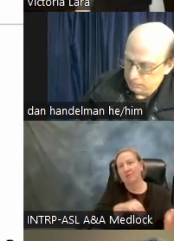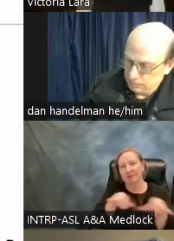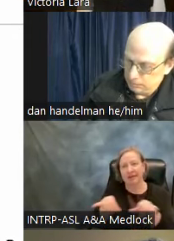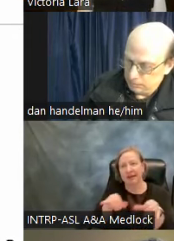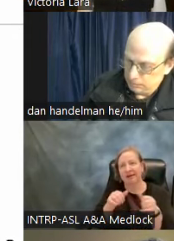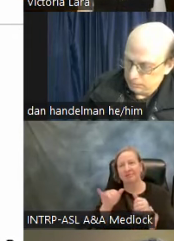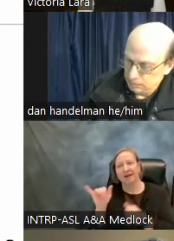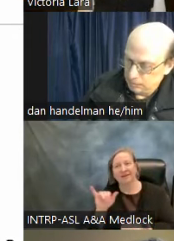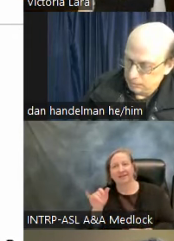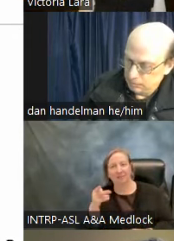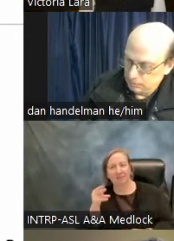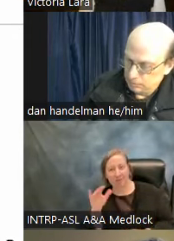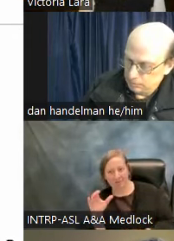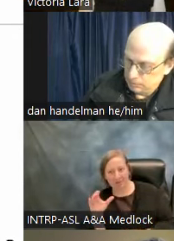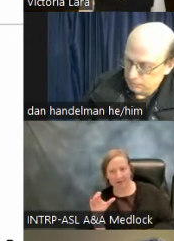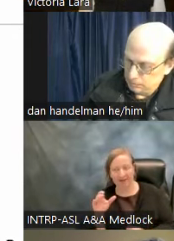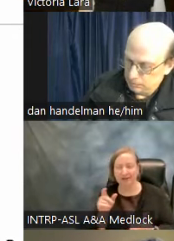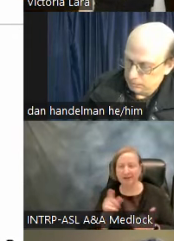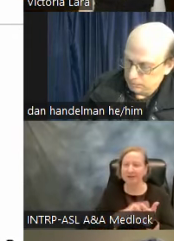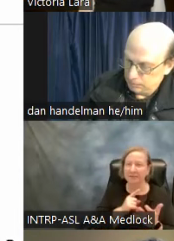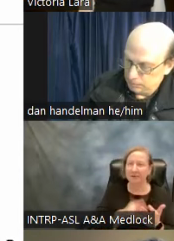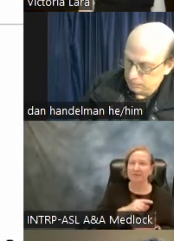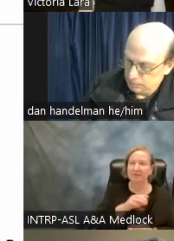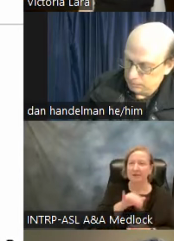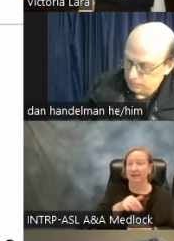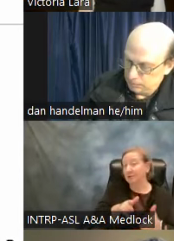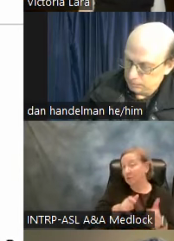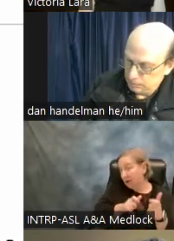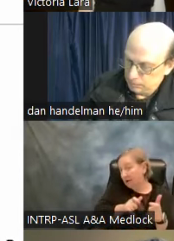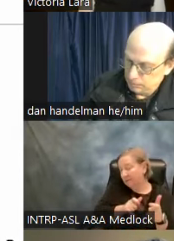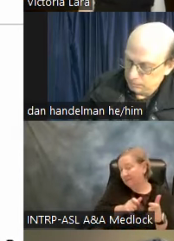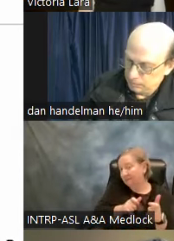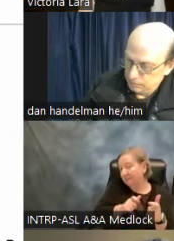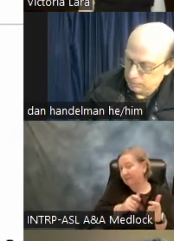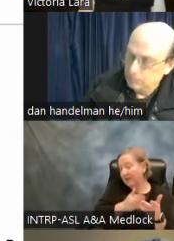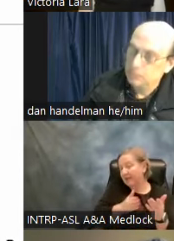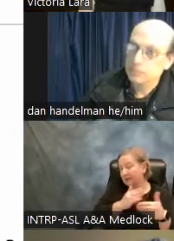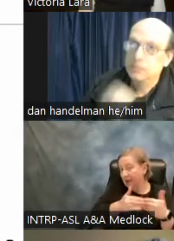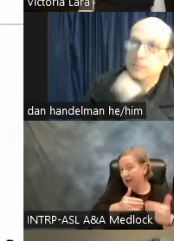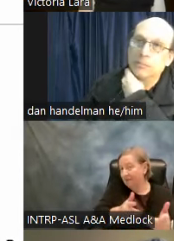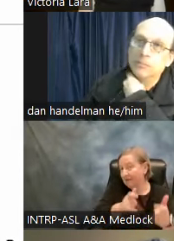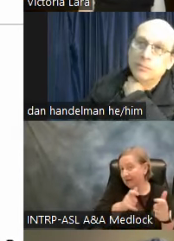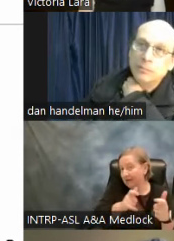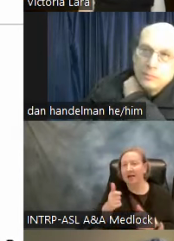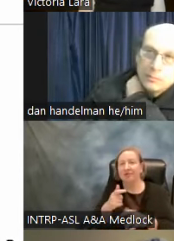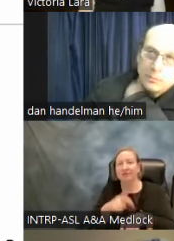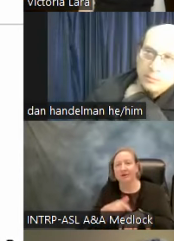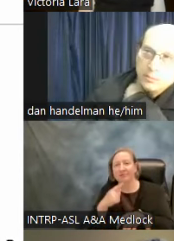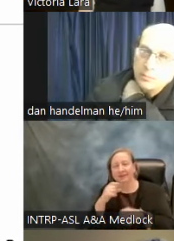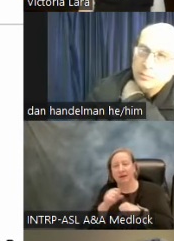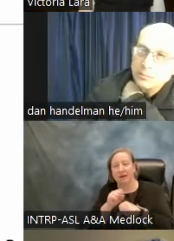the public. And sometimes it is quick and things get back to them quickly. And other times it said it takes